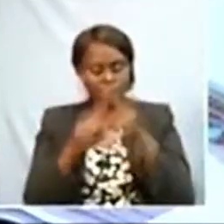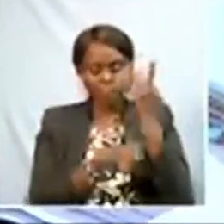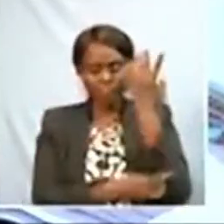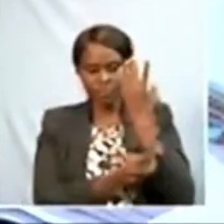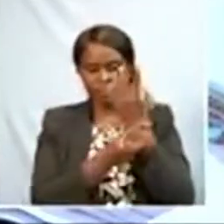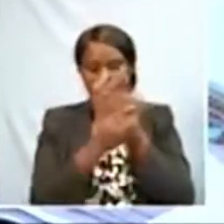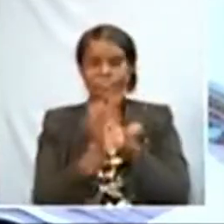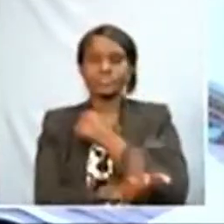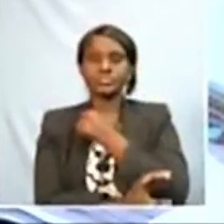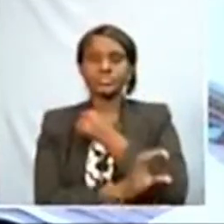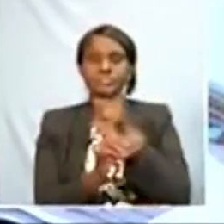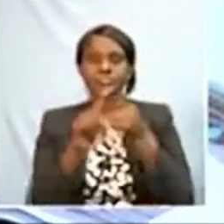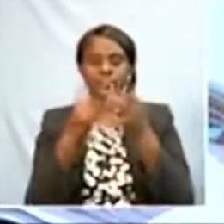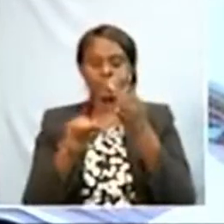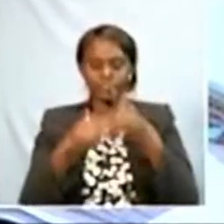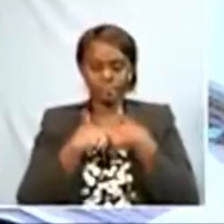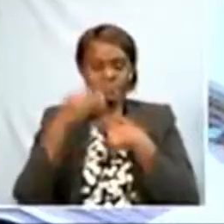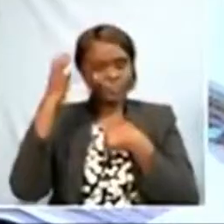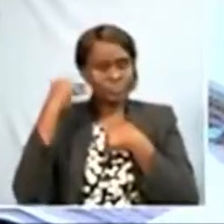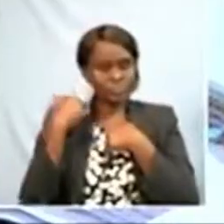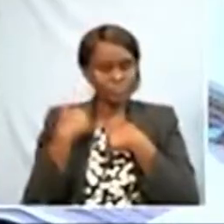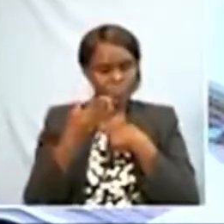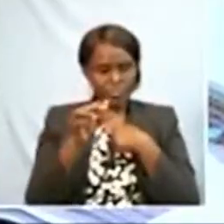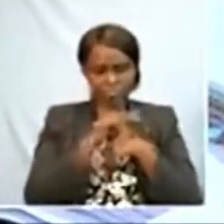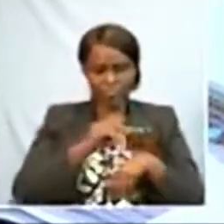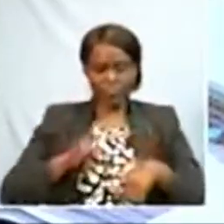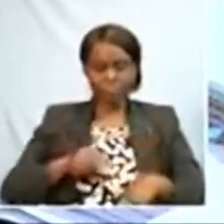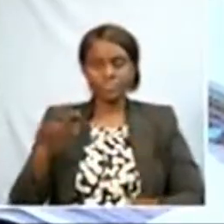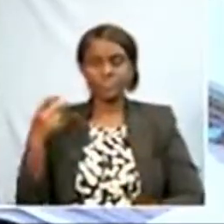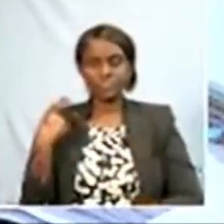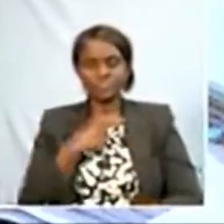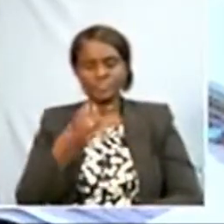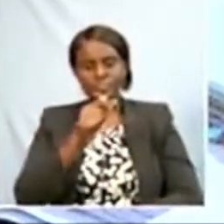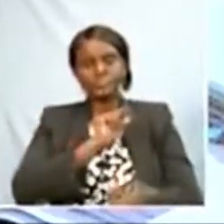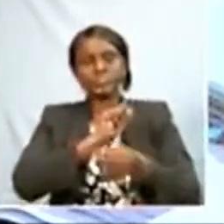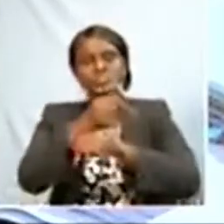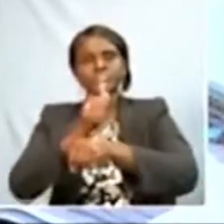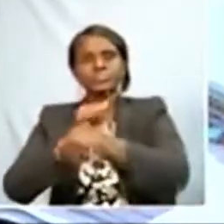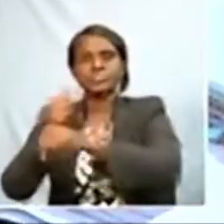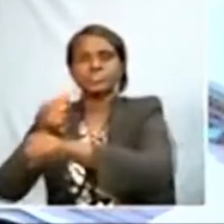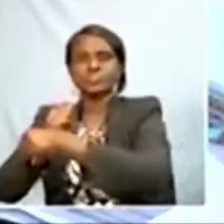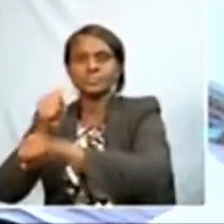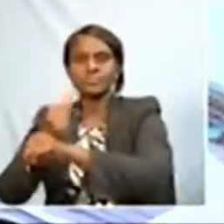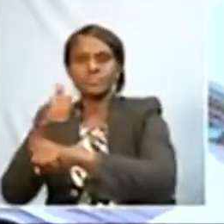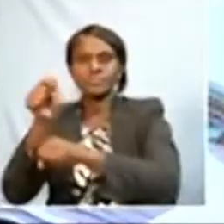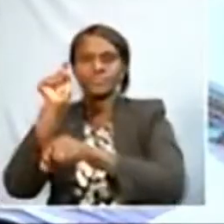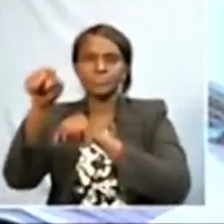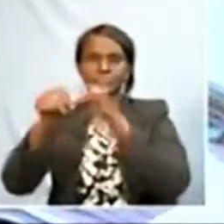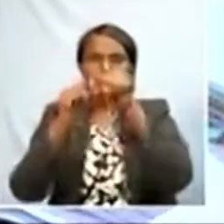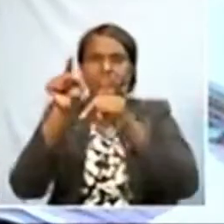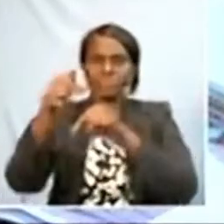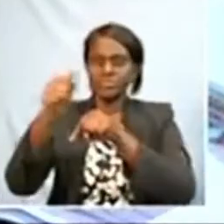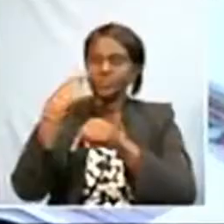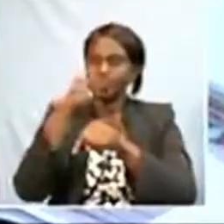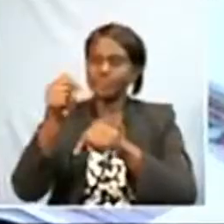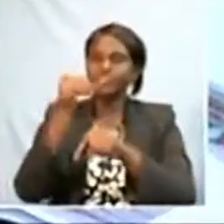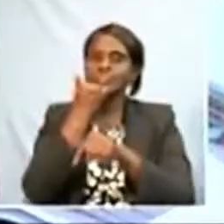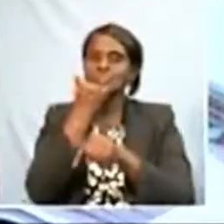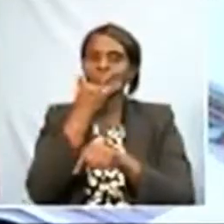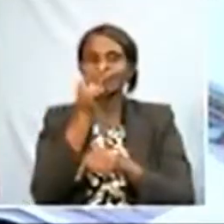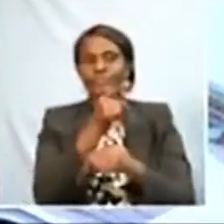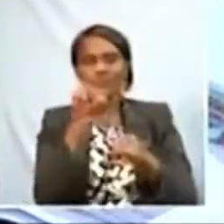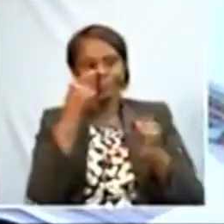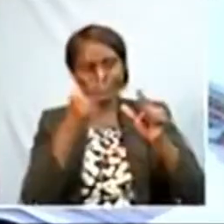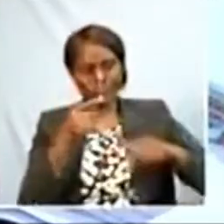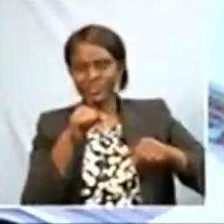develop the country, but we have officers. Members of parliament are accused They are labeled that they are the ones who are causing these